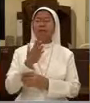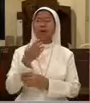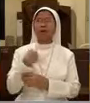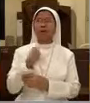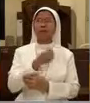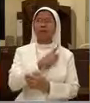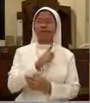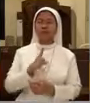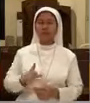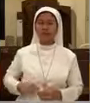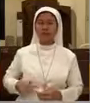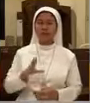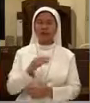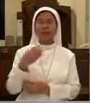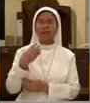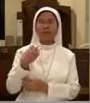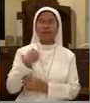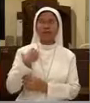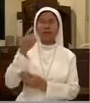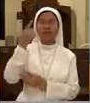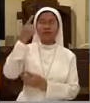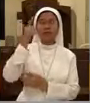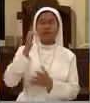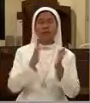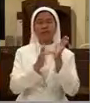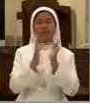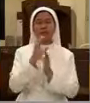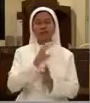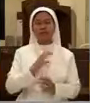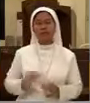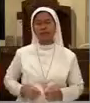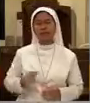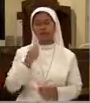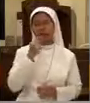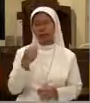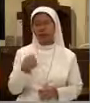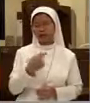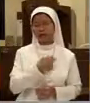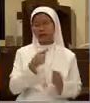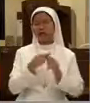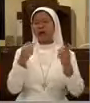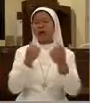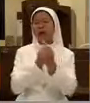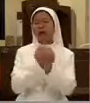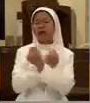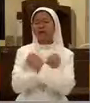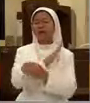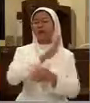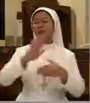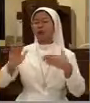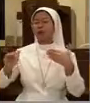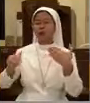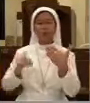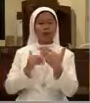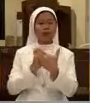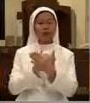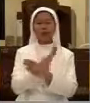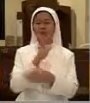Master, Jesus Christ, told us to love everyone,